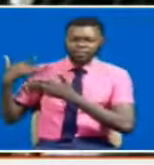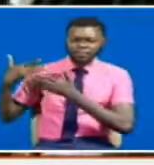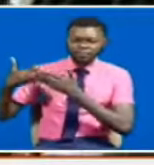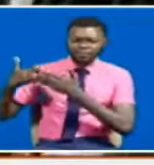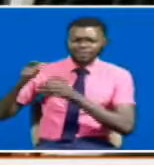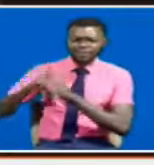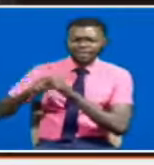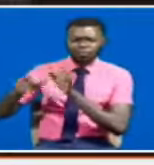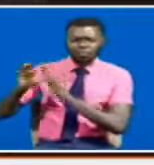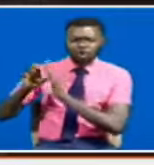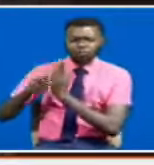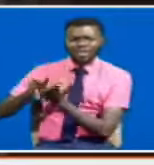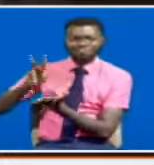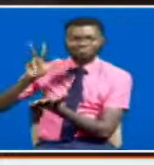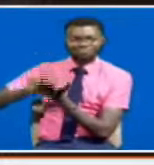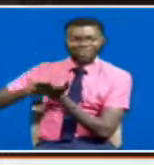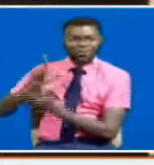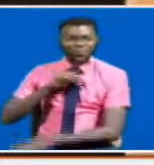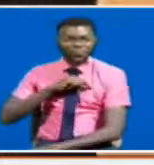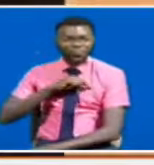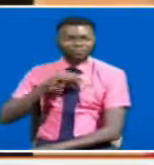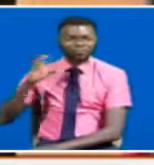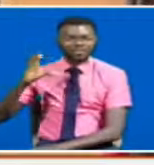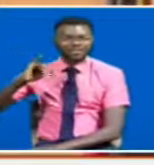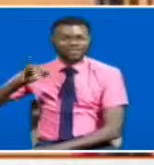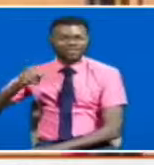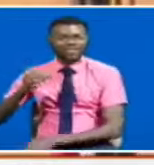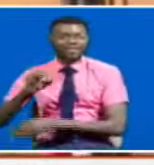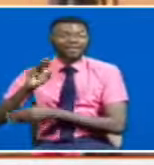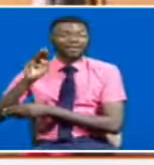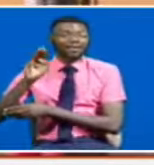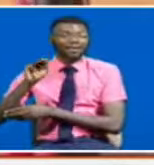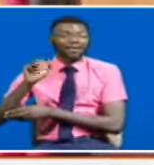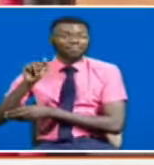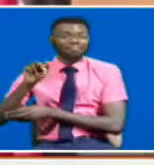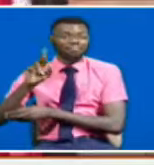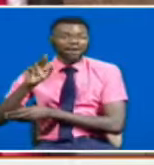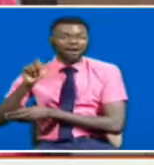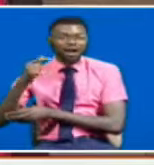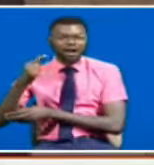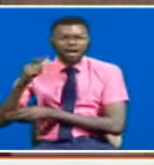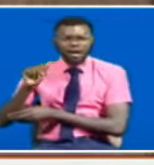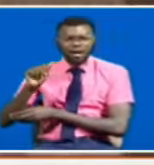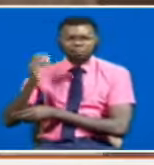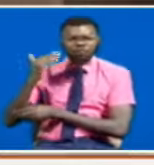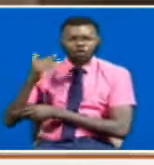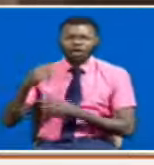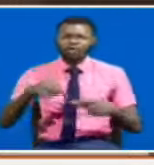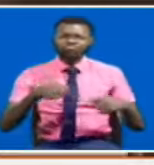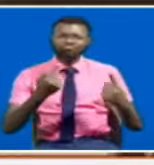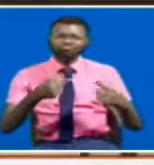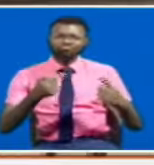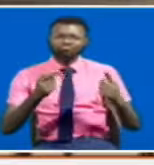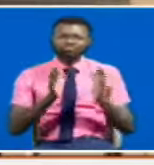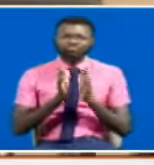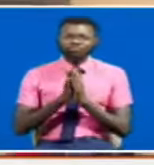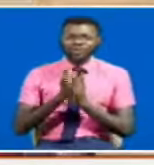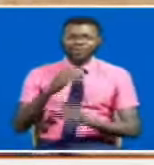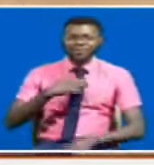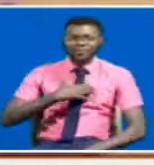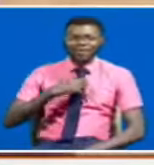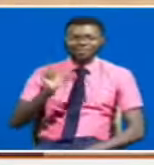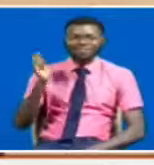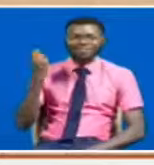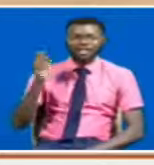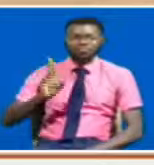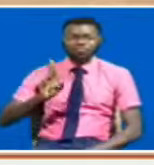2010 Constitution. The Chief Justice David Maraga then engaging in an all-out war with retired President Uhuru Kenyatta, whom he